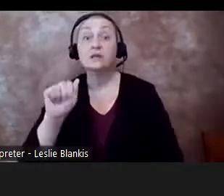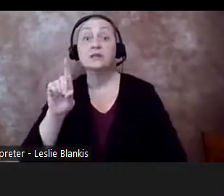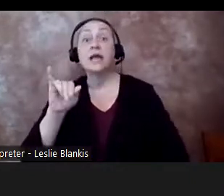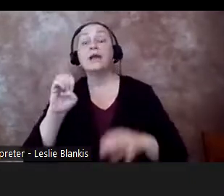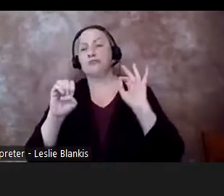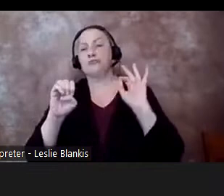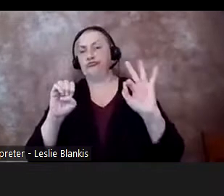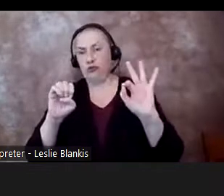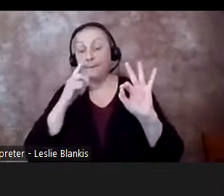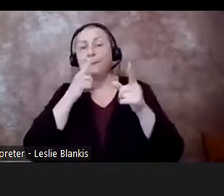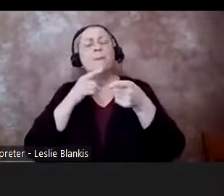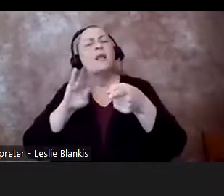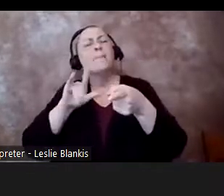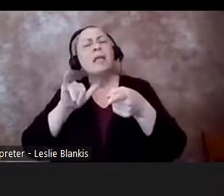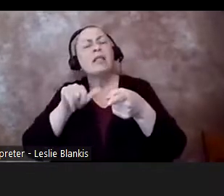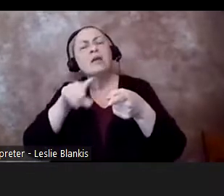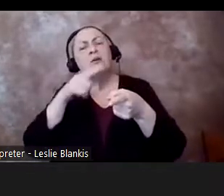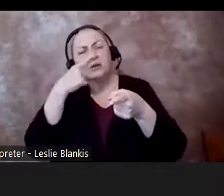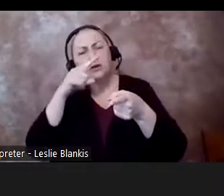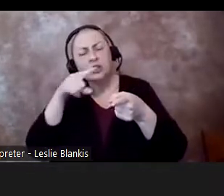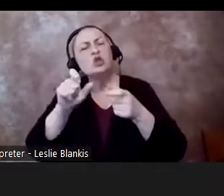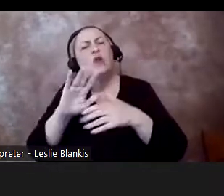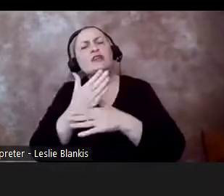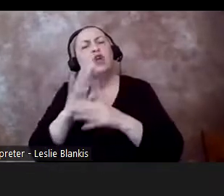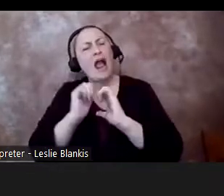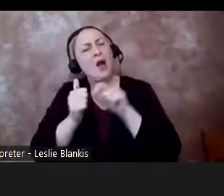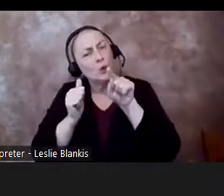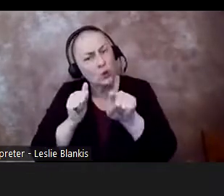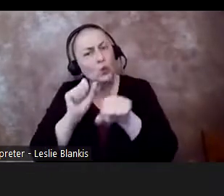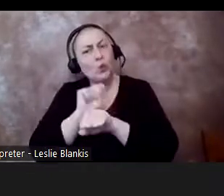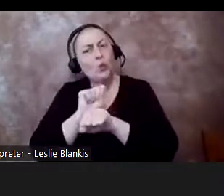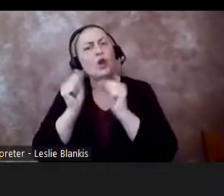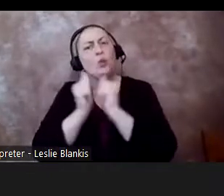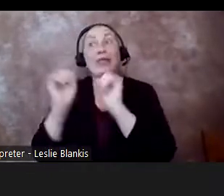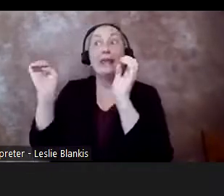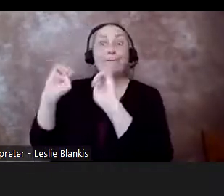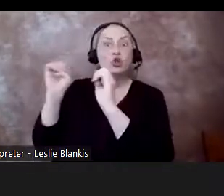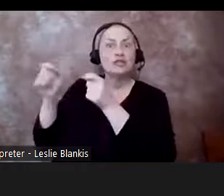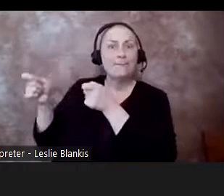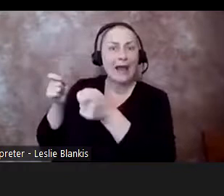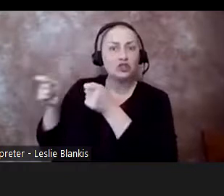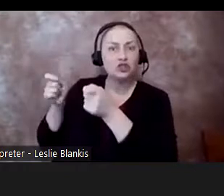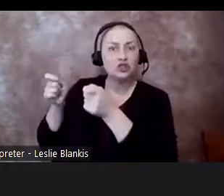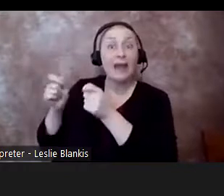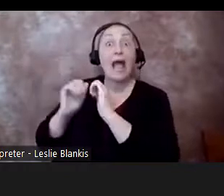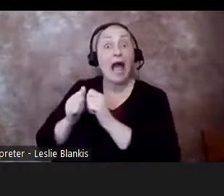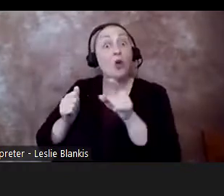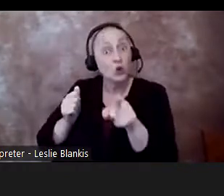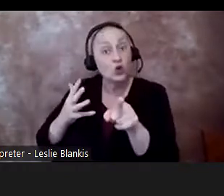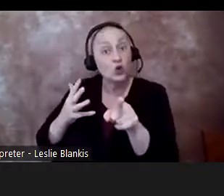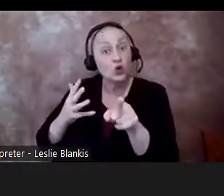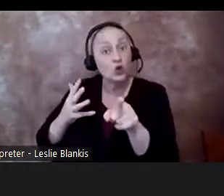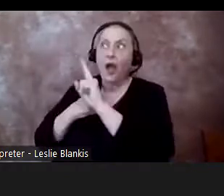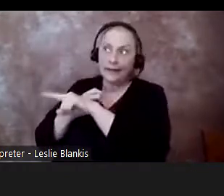Yay. So Billy, can you share how you work with emergency management and how you would like emergency management